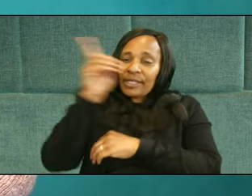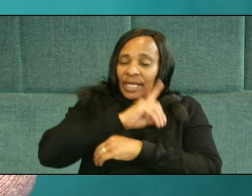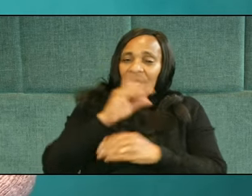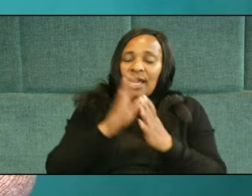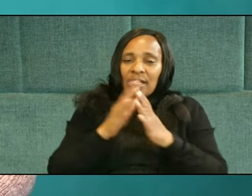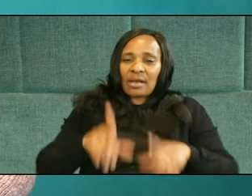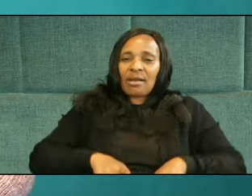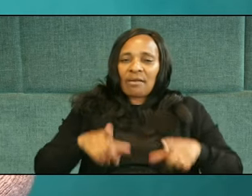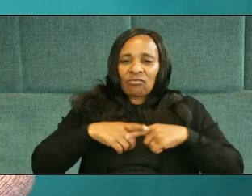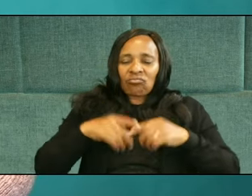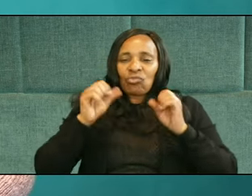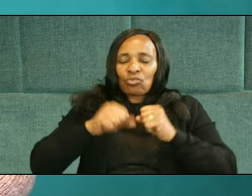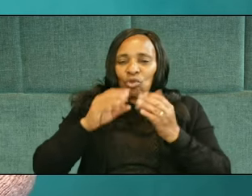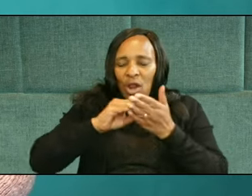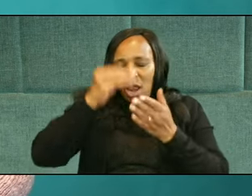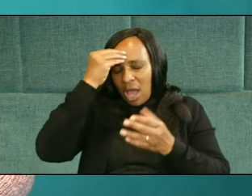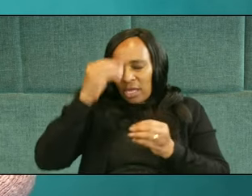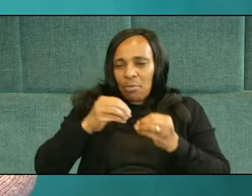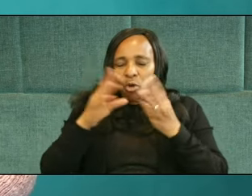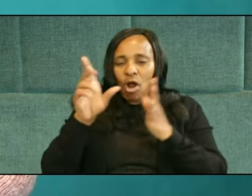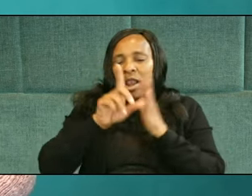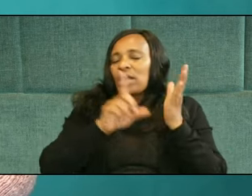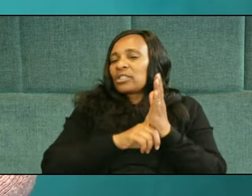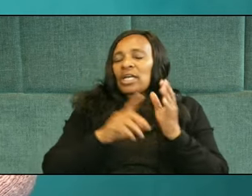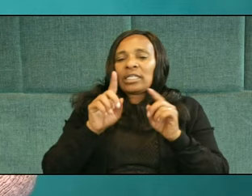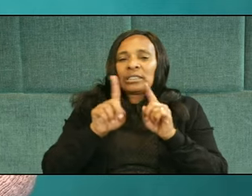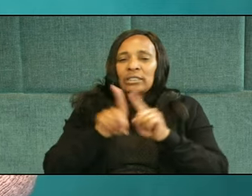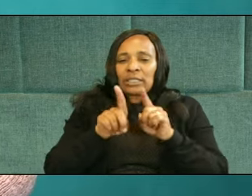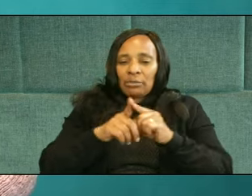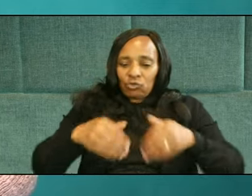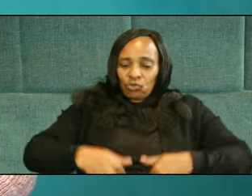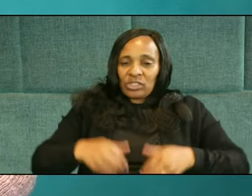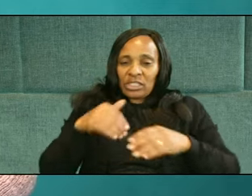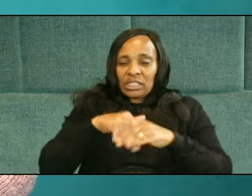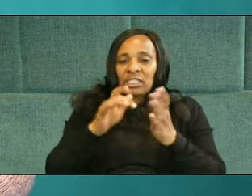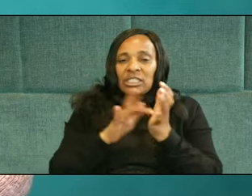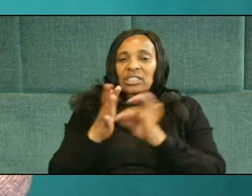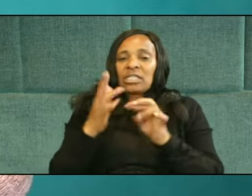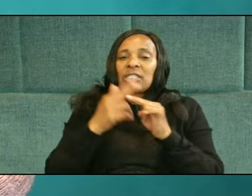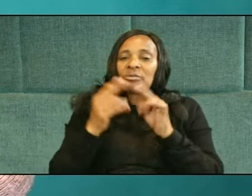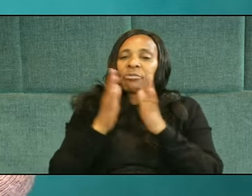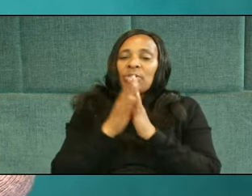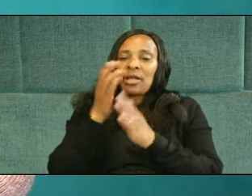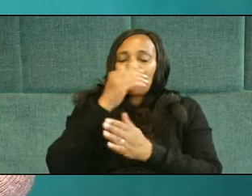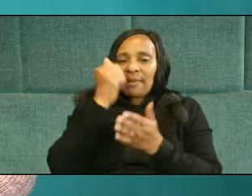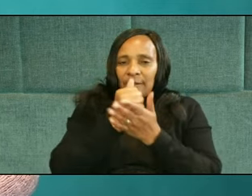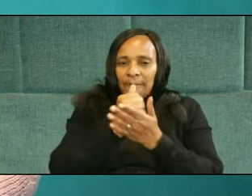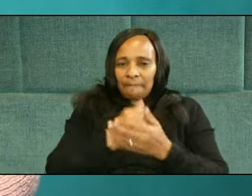draw more lessons from this lesson as teens. In Jesus' name we pray, amen. Amen.